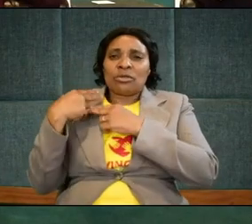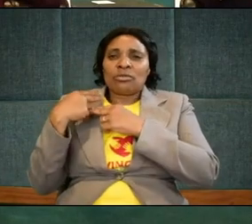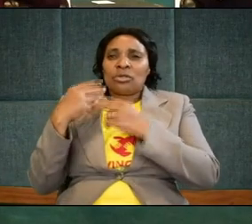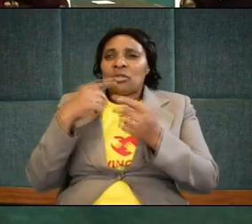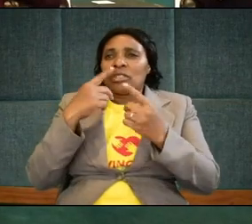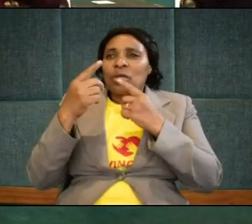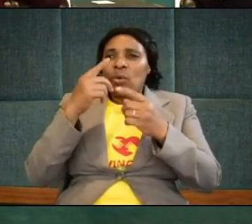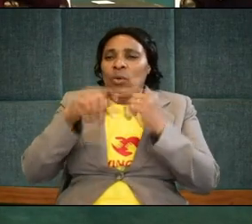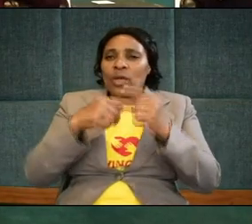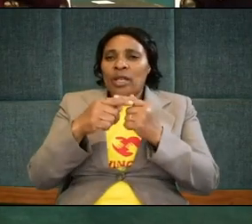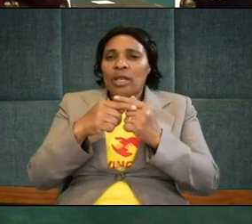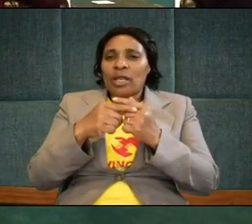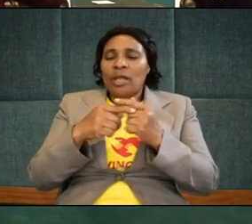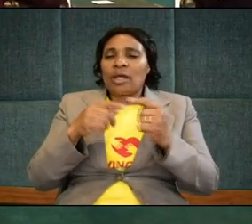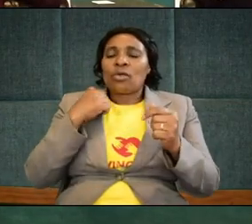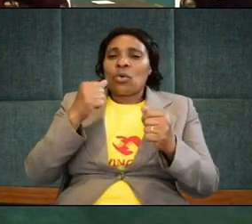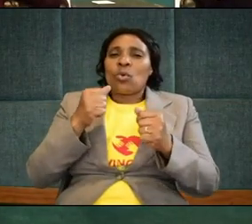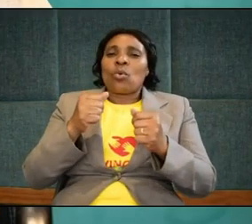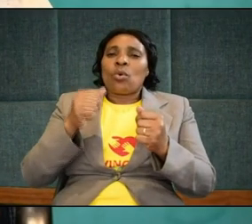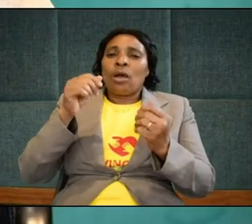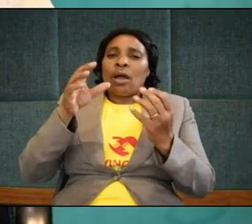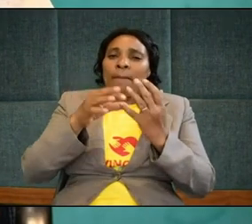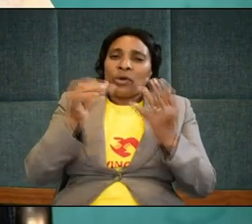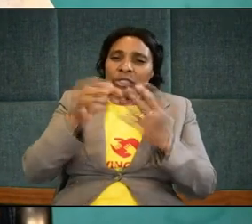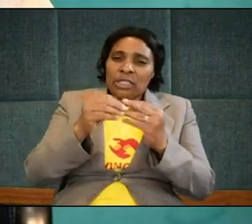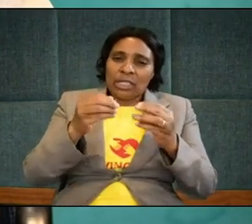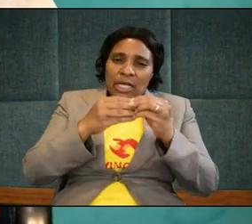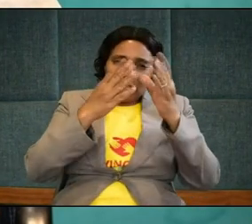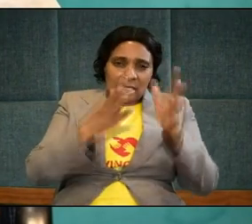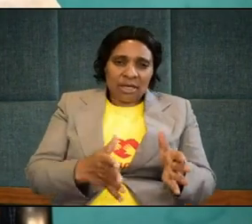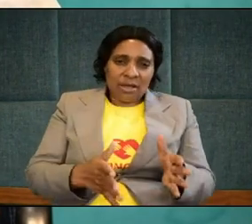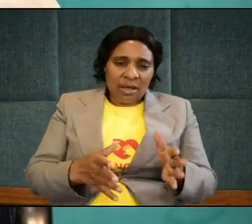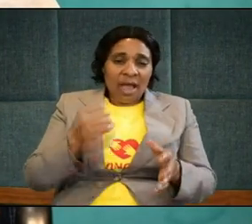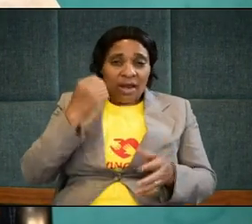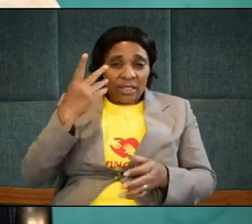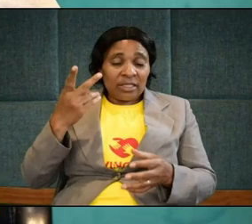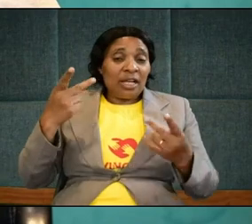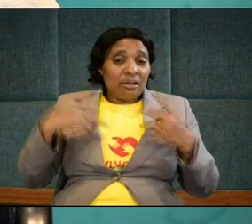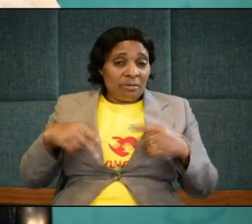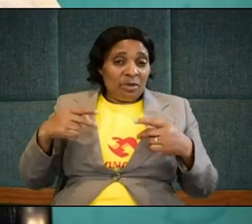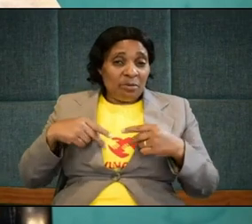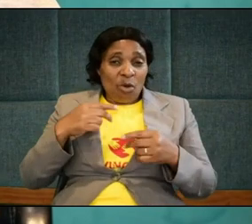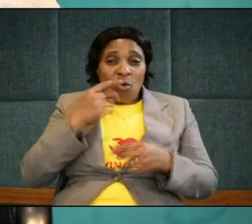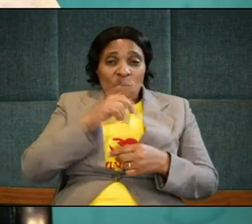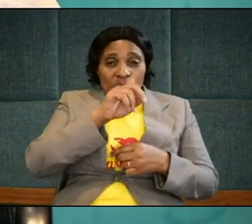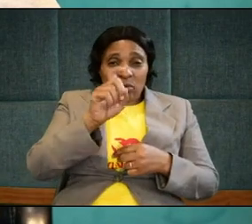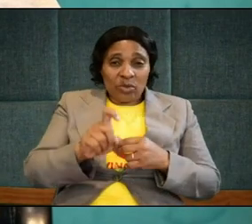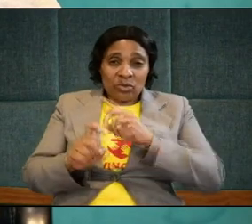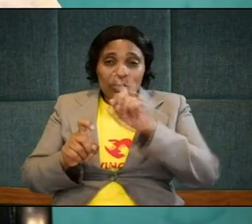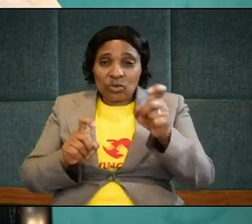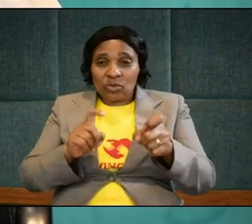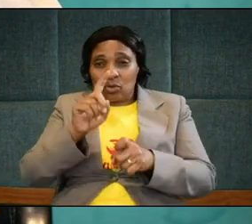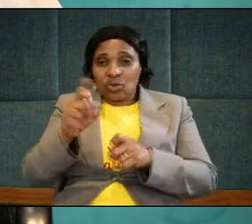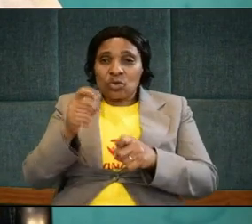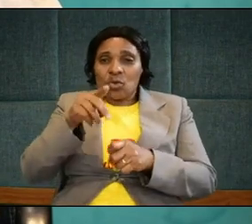you're in a point of leadership, just understand that there will be people who will question your methods, who